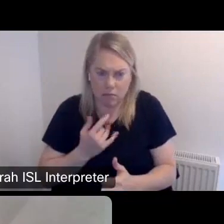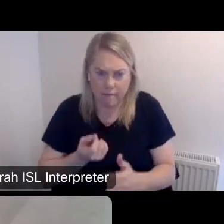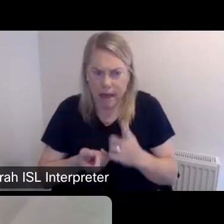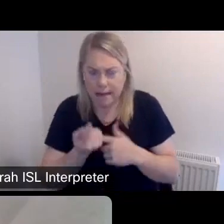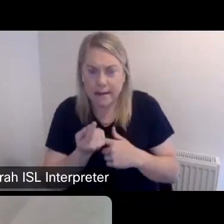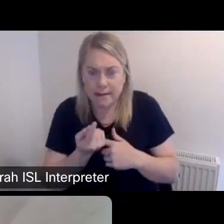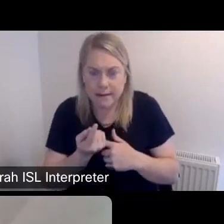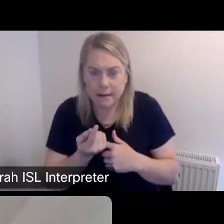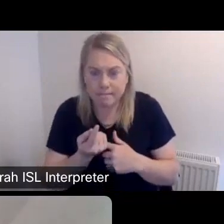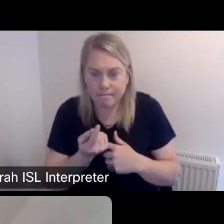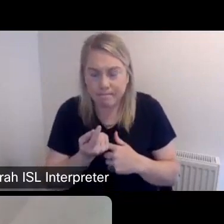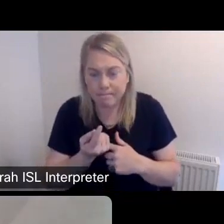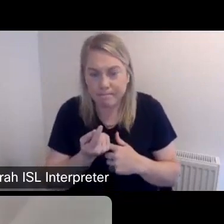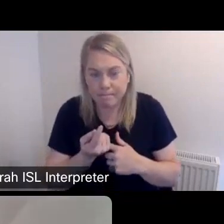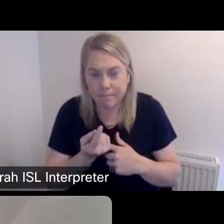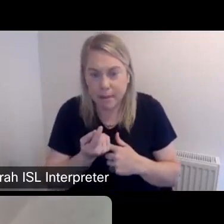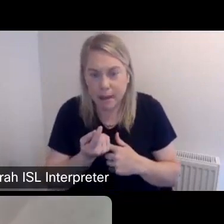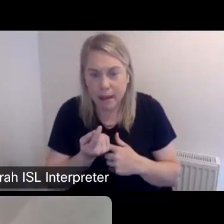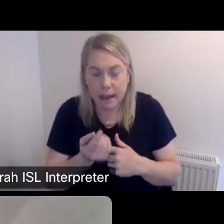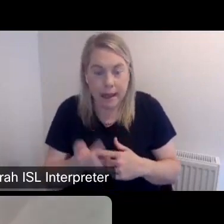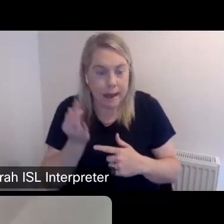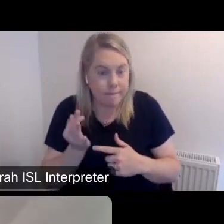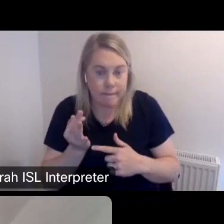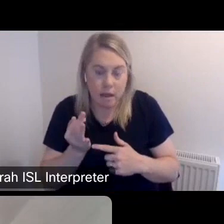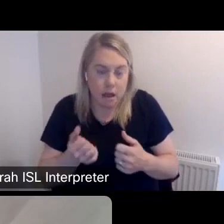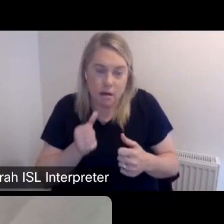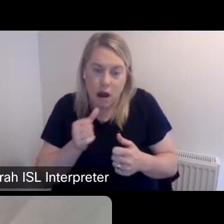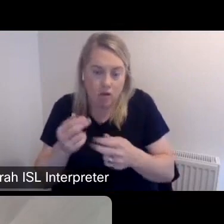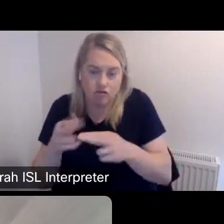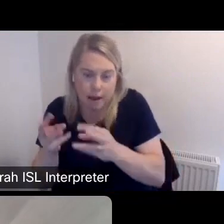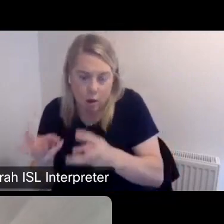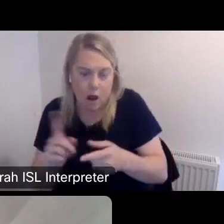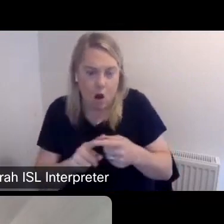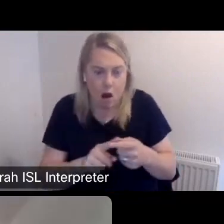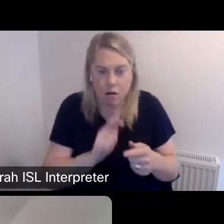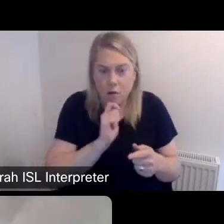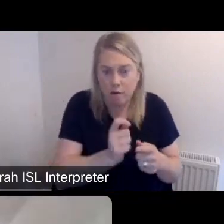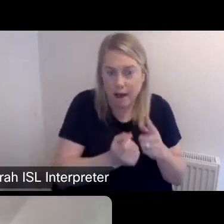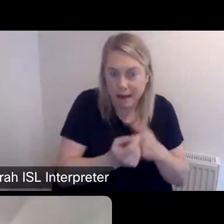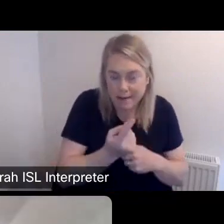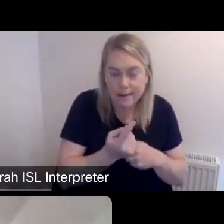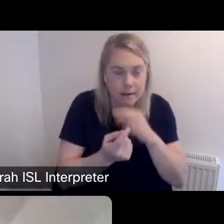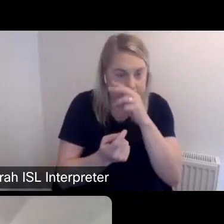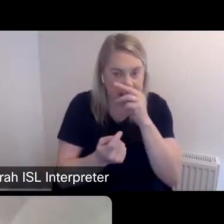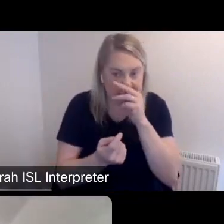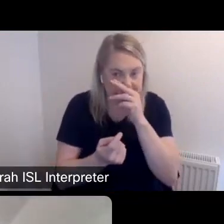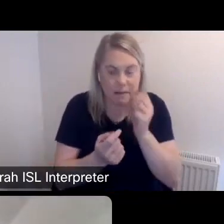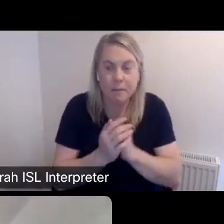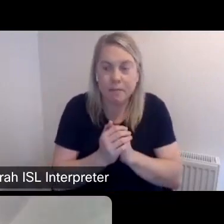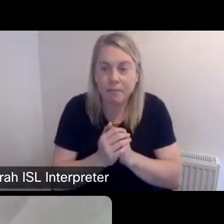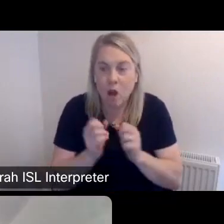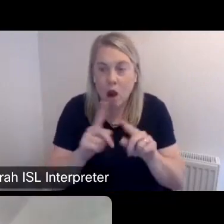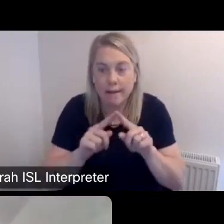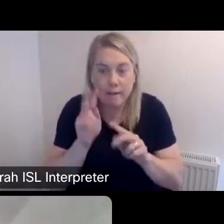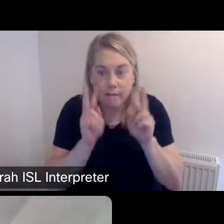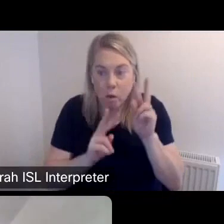we might not have gotten it right, or there was a notifiable incident, and you know, there might be some different views. But I